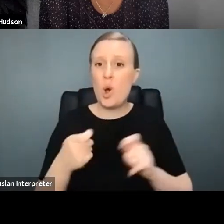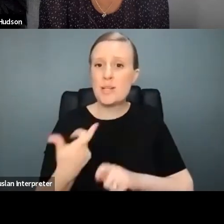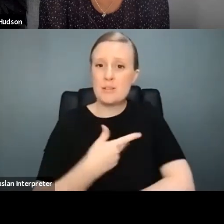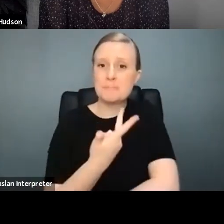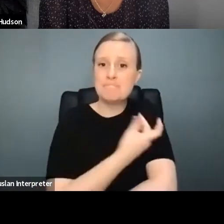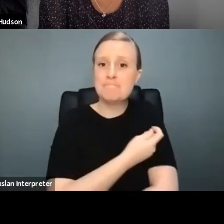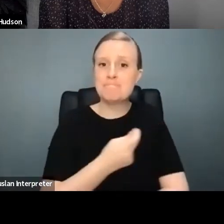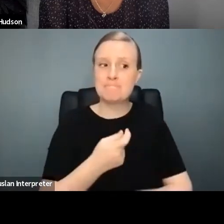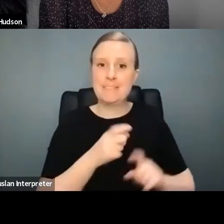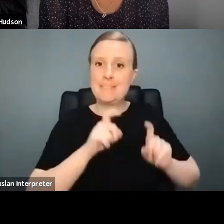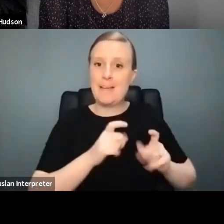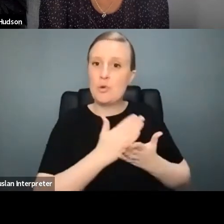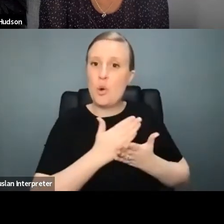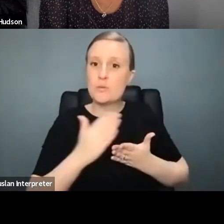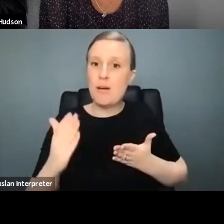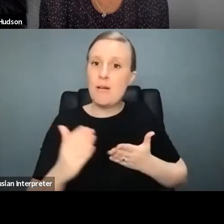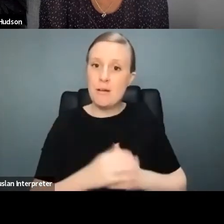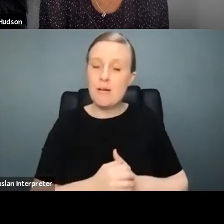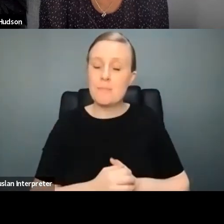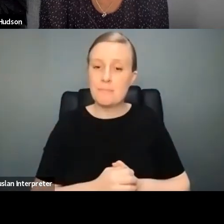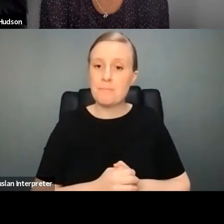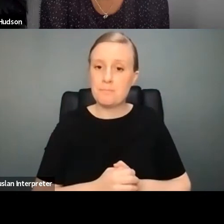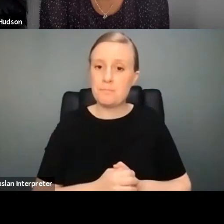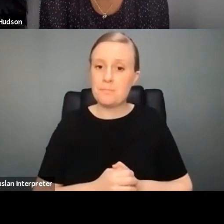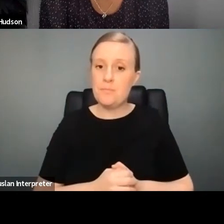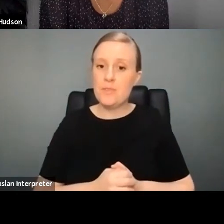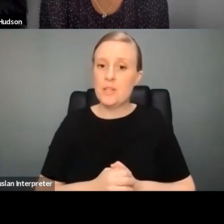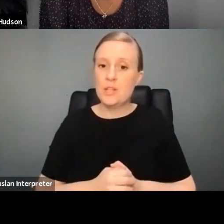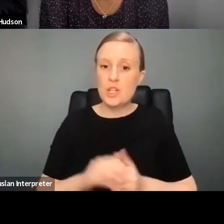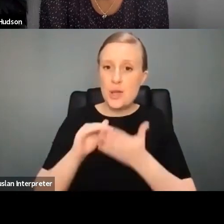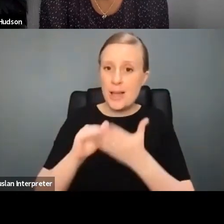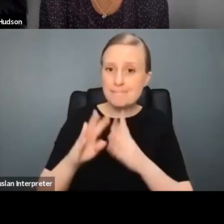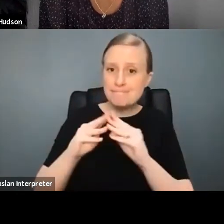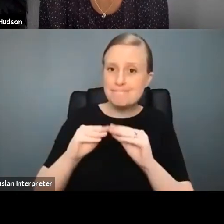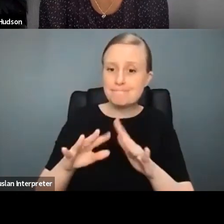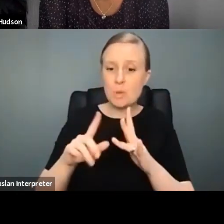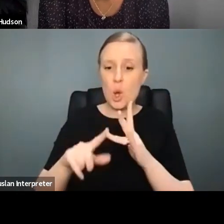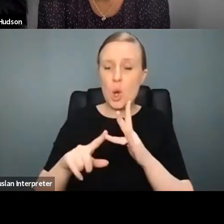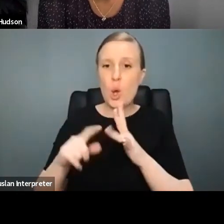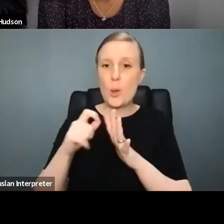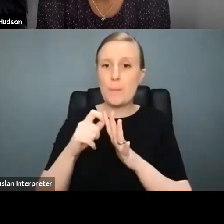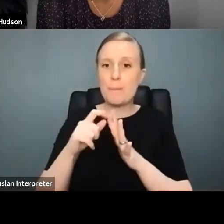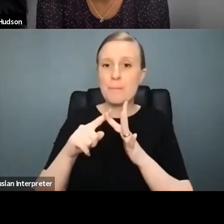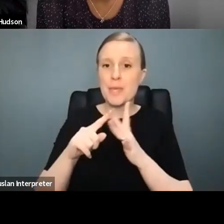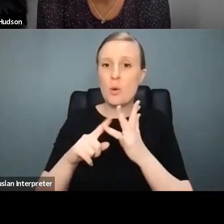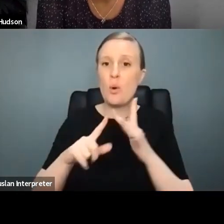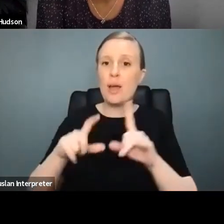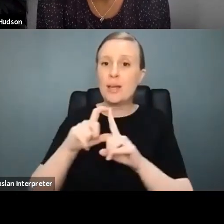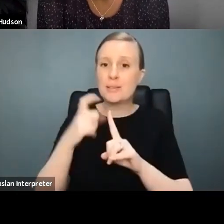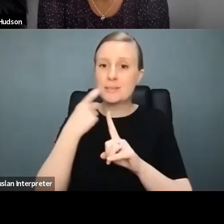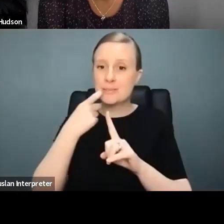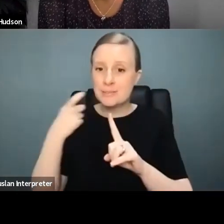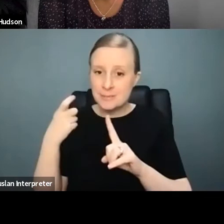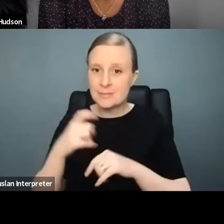treatment. Particularly, the need for increasing takeaways to people. And what we did see is that the sky, as you say,